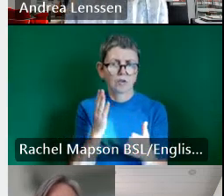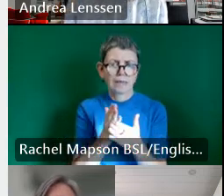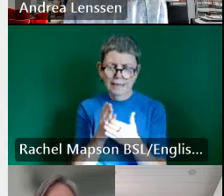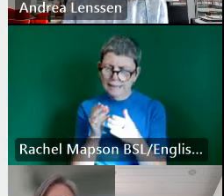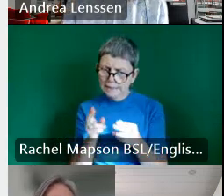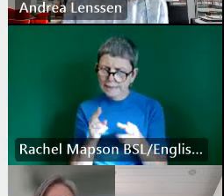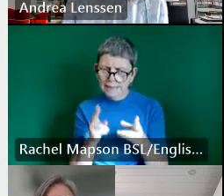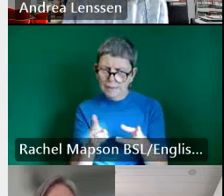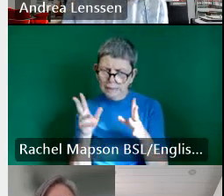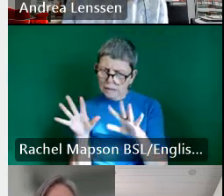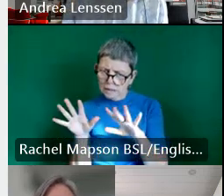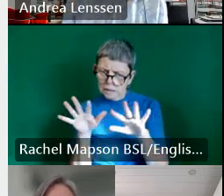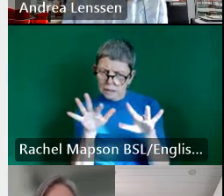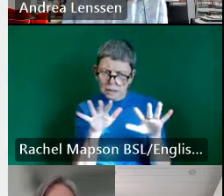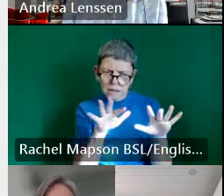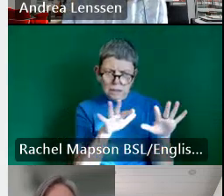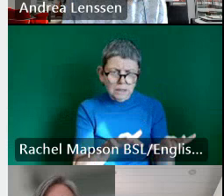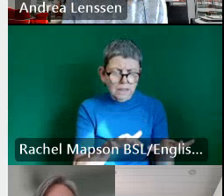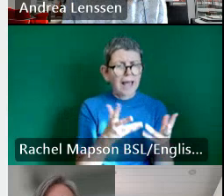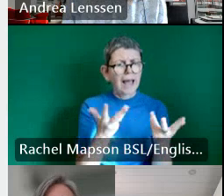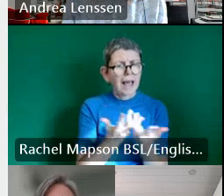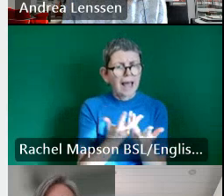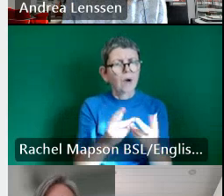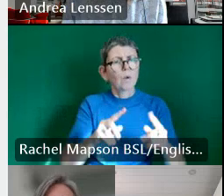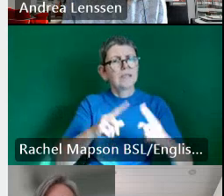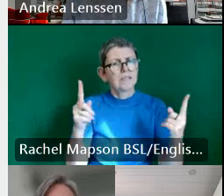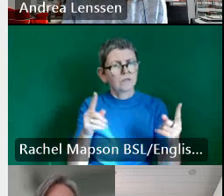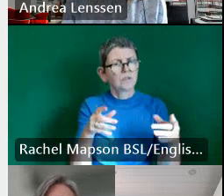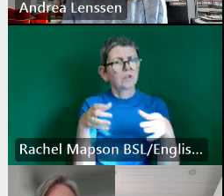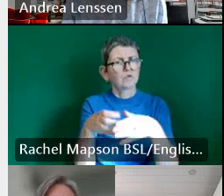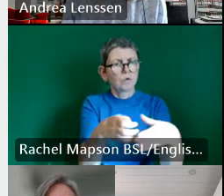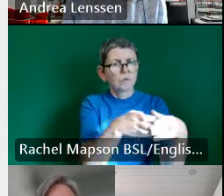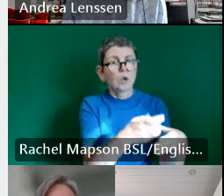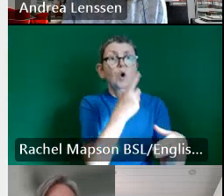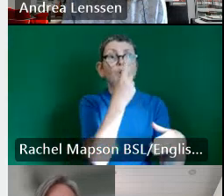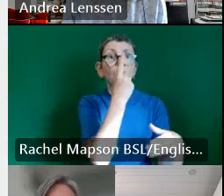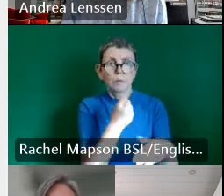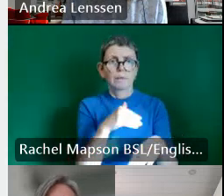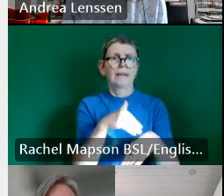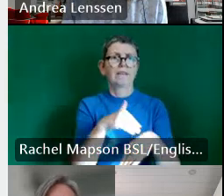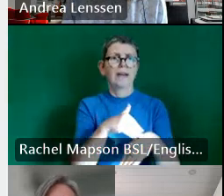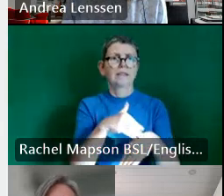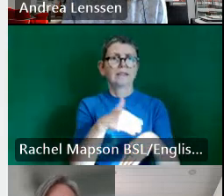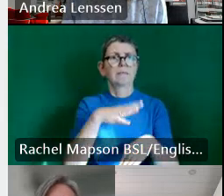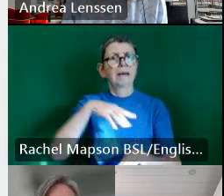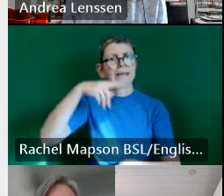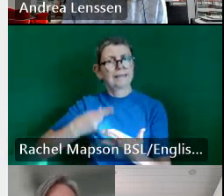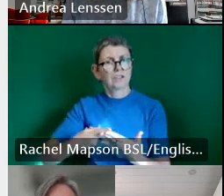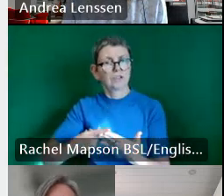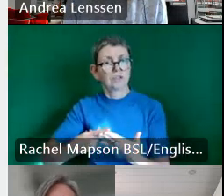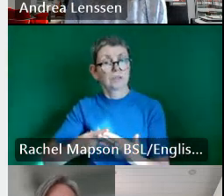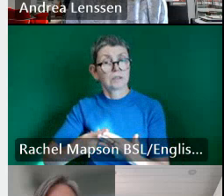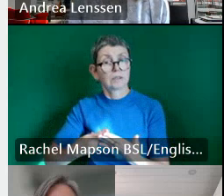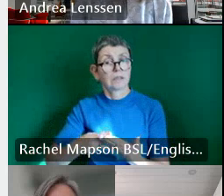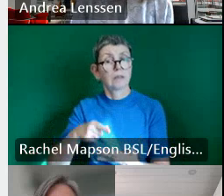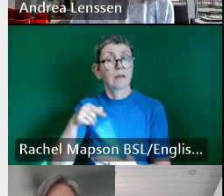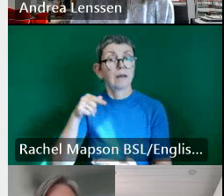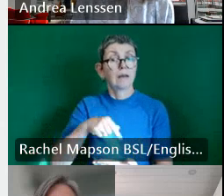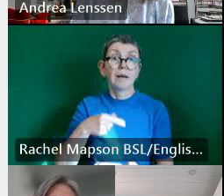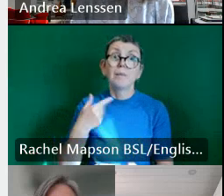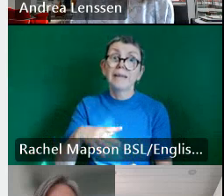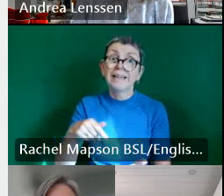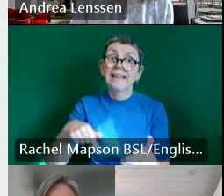racial and ethnic groups will likely be affected by proposed actions or decisions. Now, this is actually something new to the US, but they've been using it across the